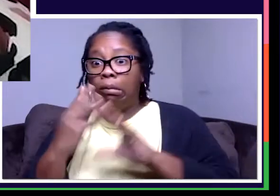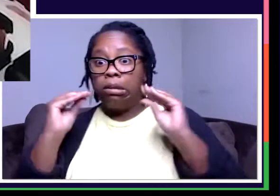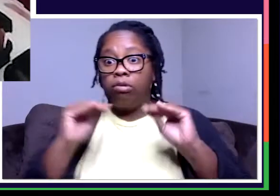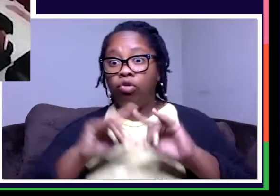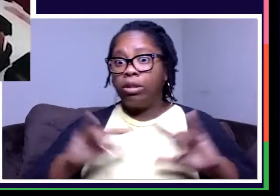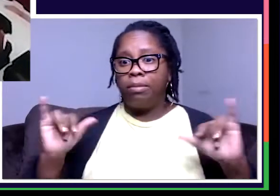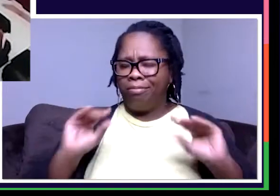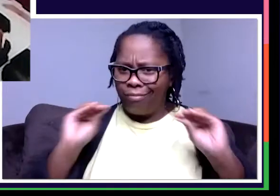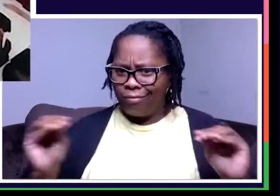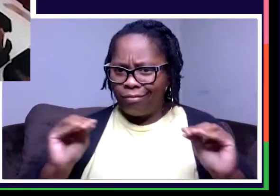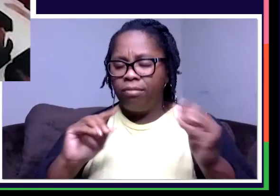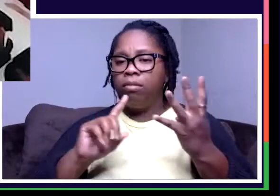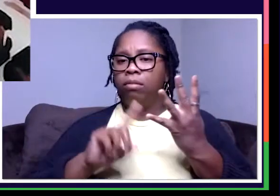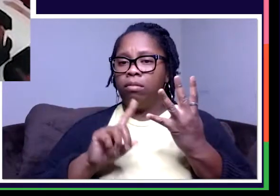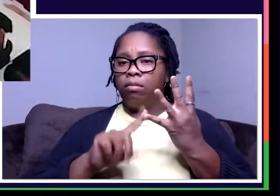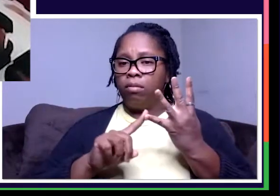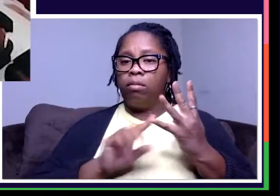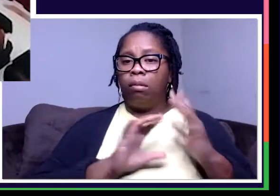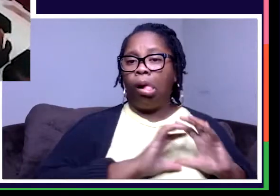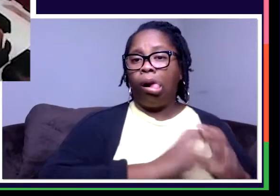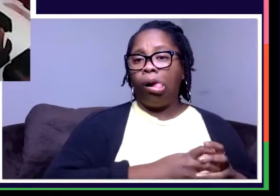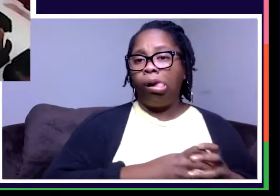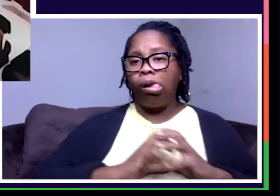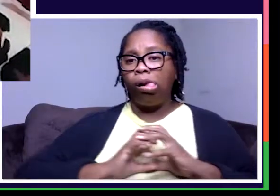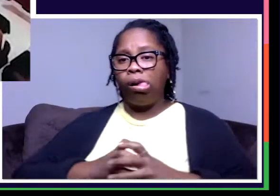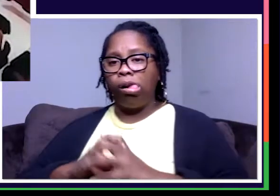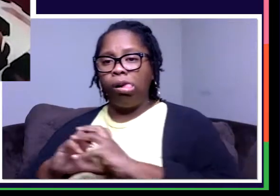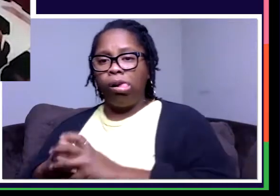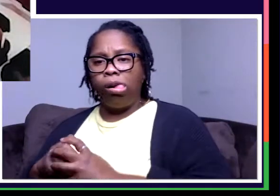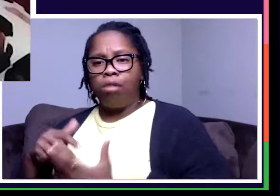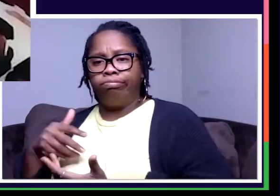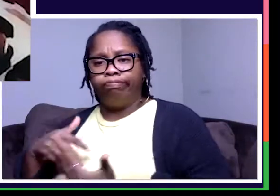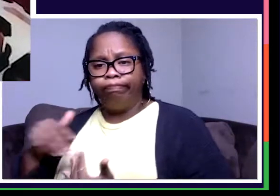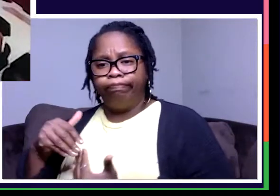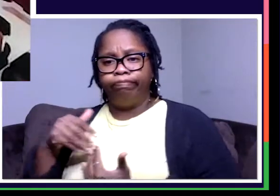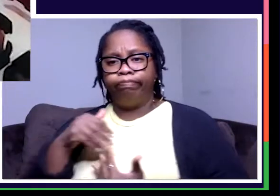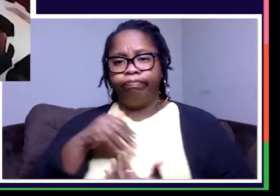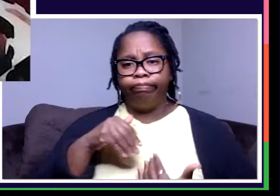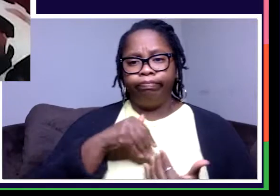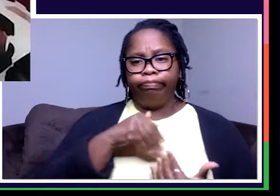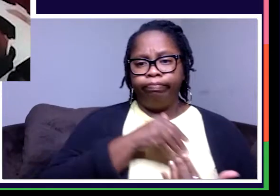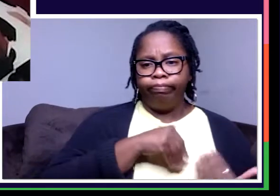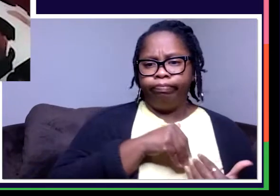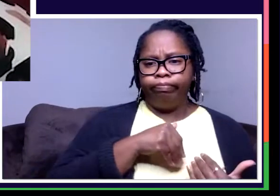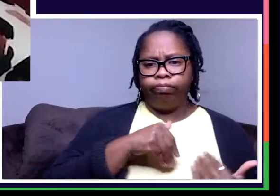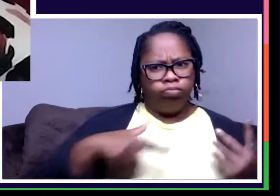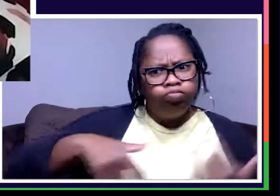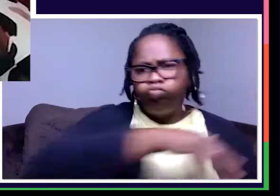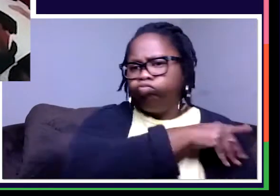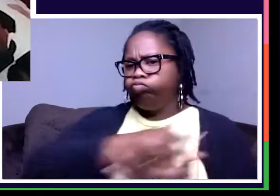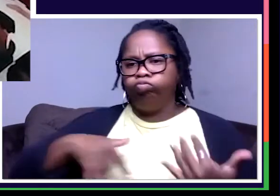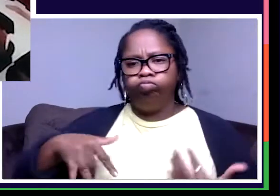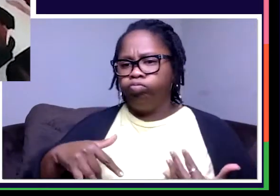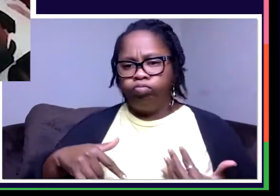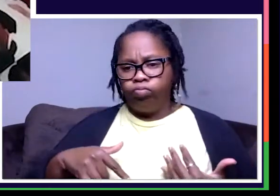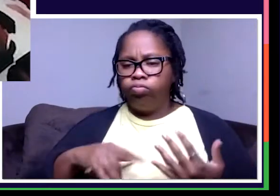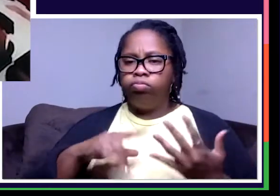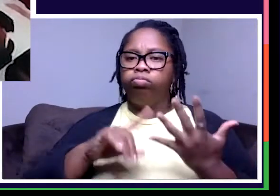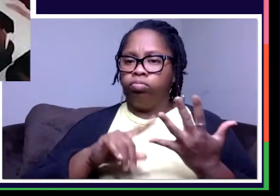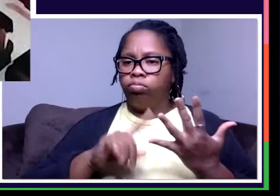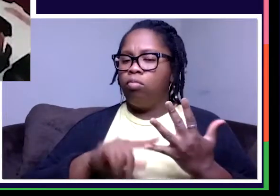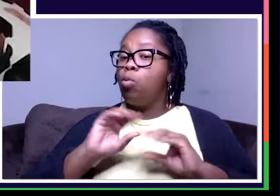the same time, isolated cohorts of students who don't interact with each other,